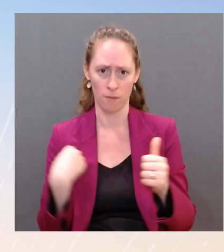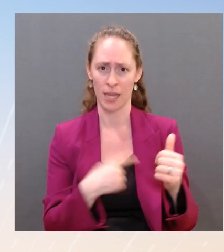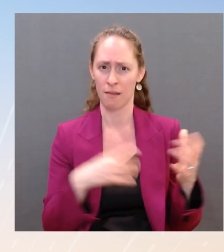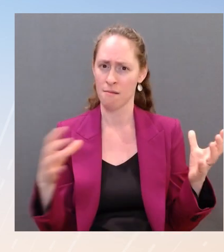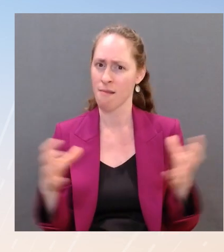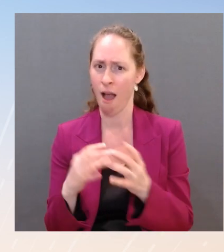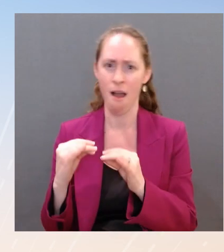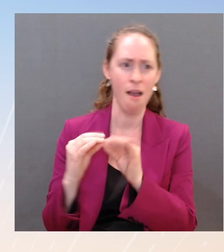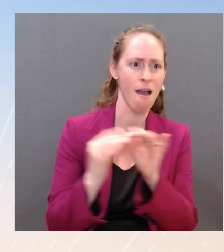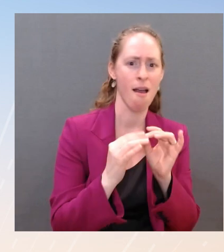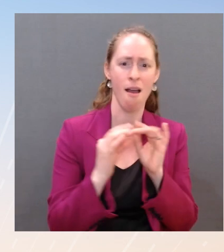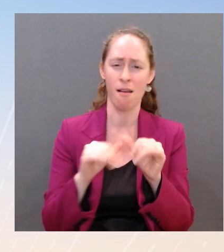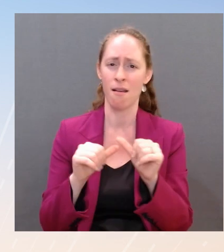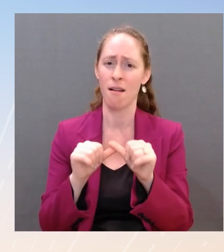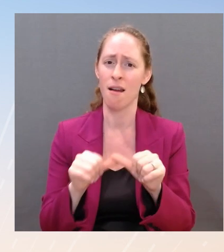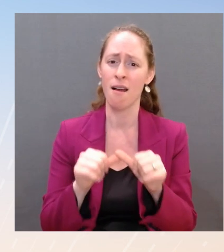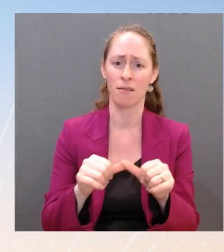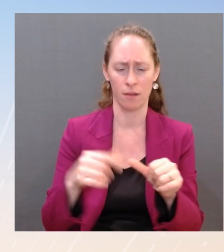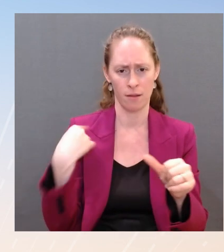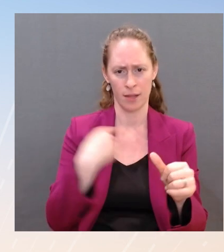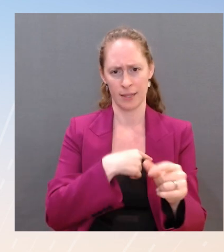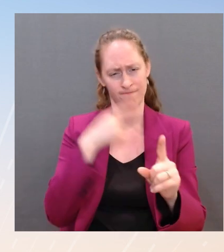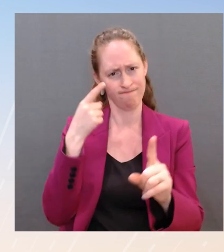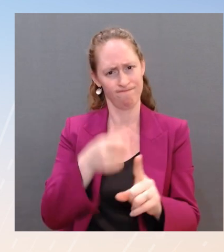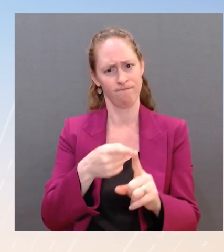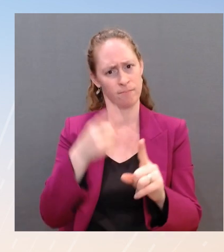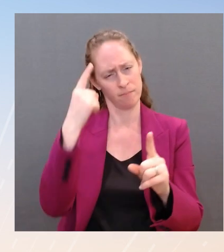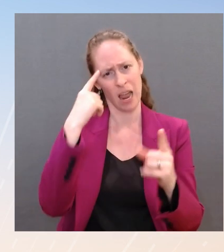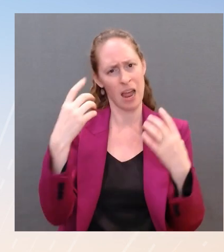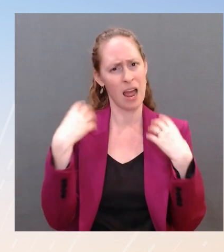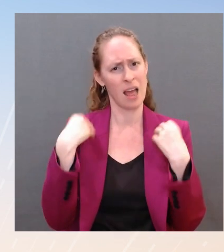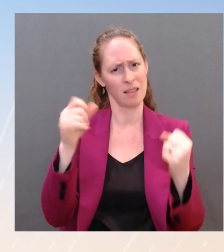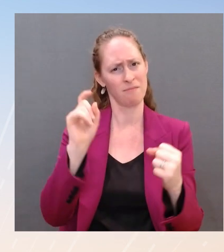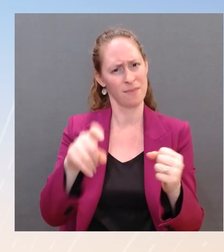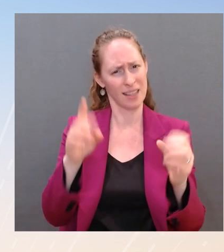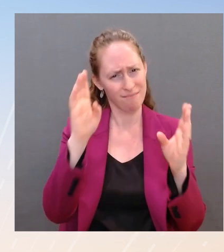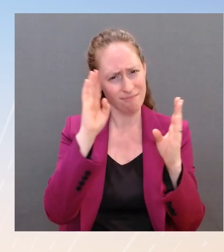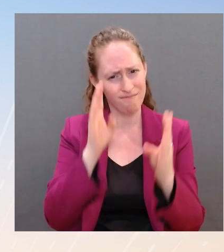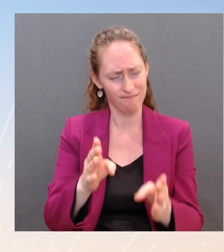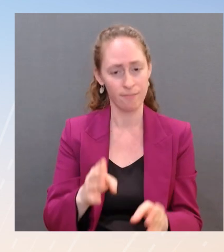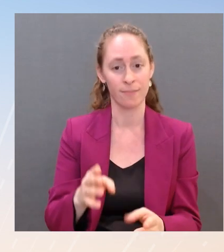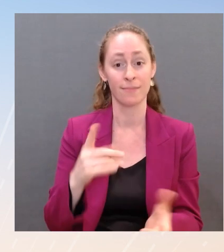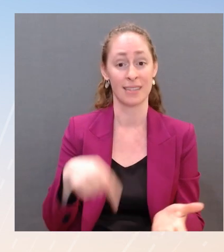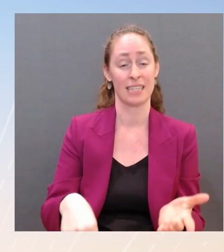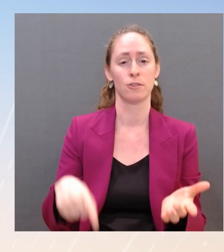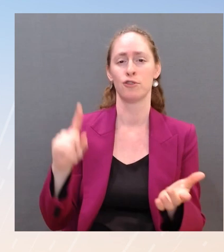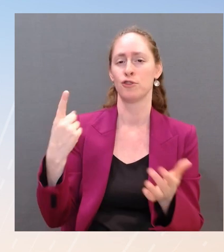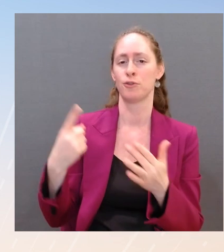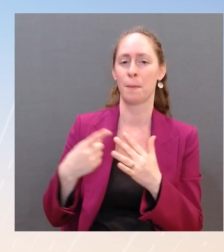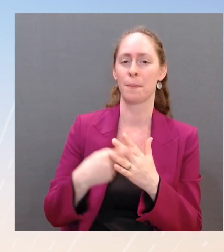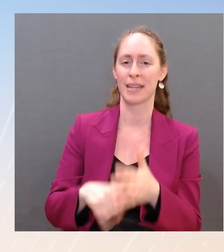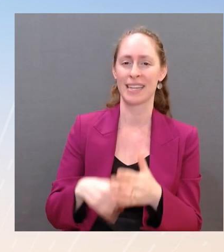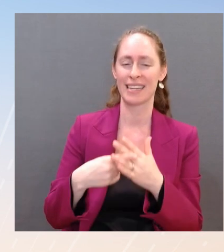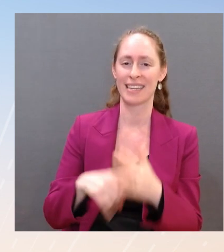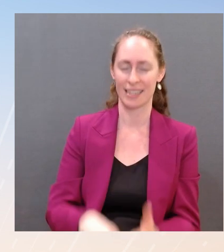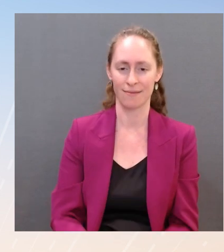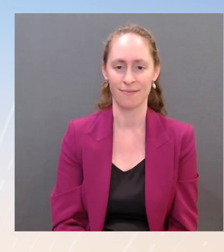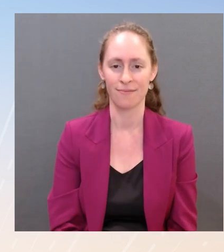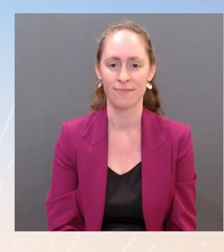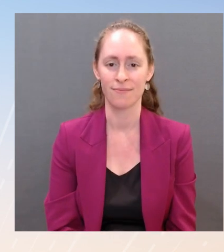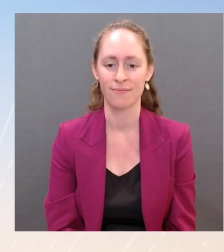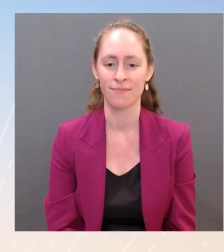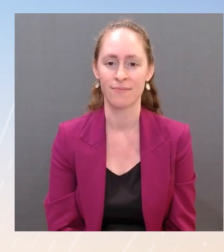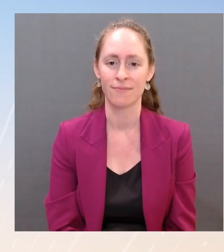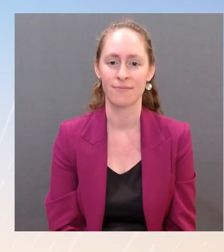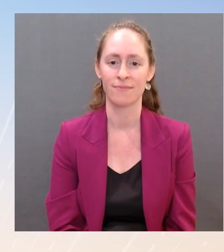health. And just as we start this conversation, I was reminded when Dr. Biden read that beautiful quote from Amanda Gorman, I